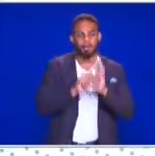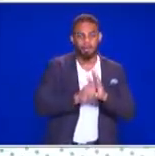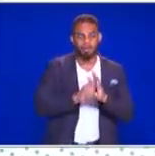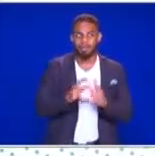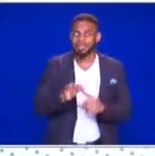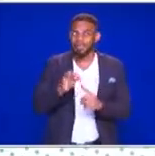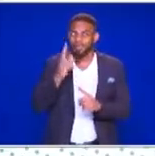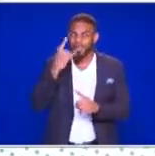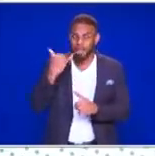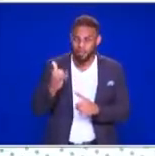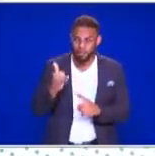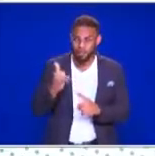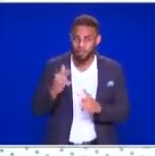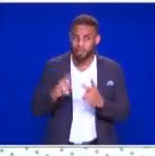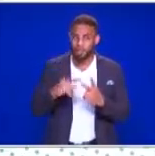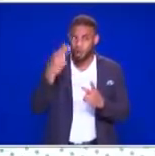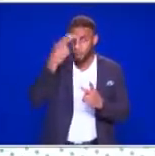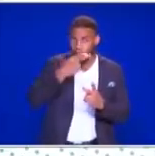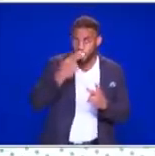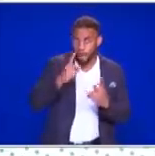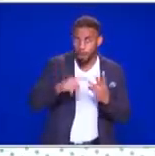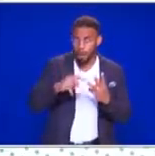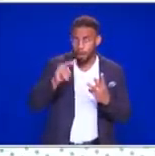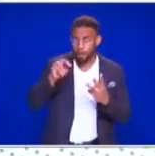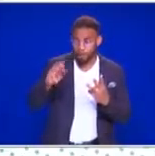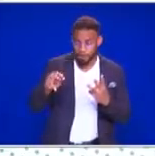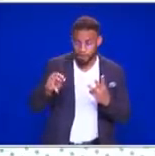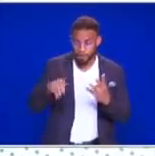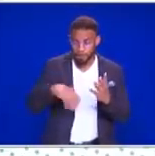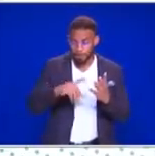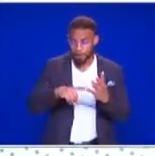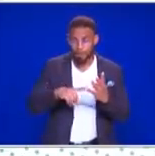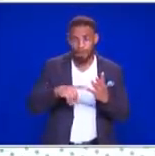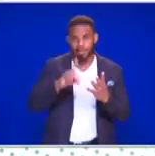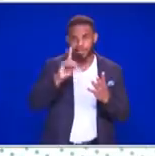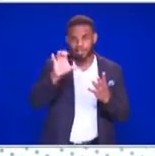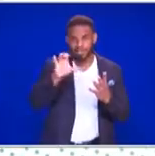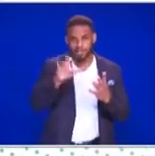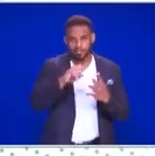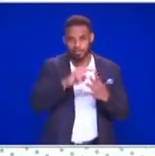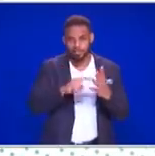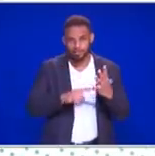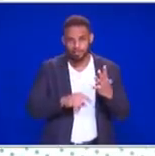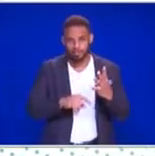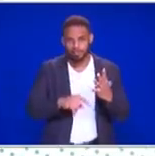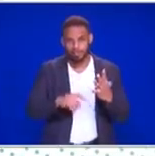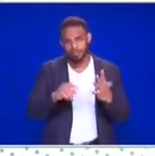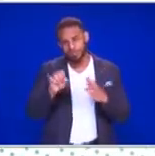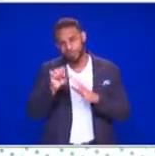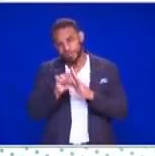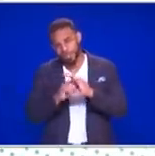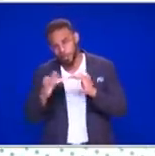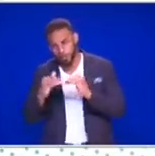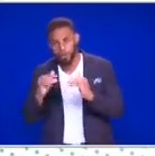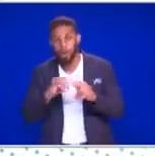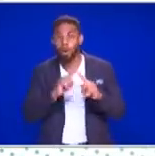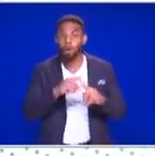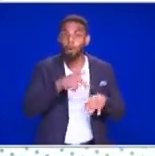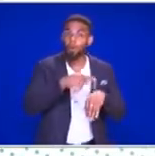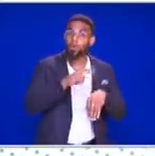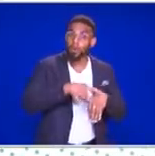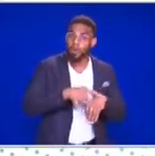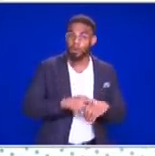states except California, Hawaii, New Mexico, and the District of Columbia, a state equivalent, as well as Puerto